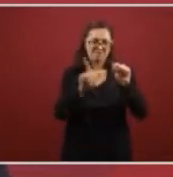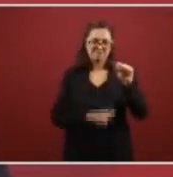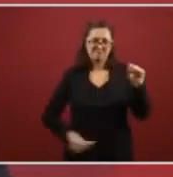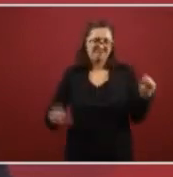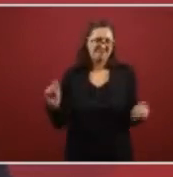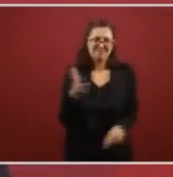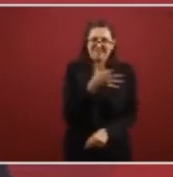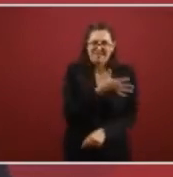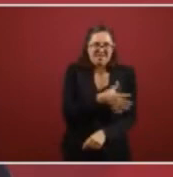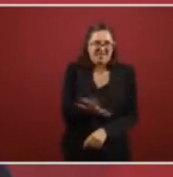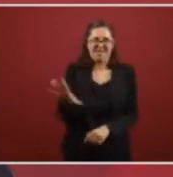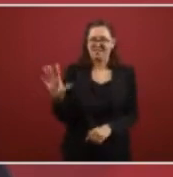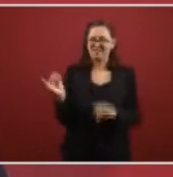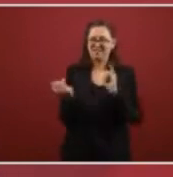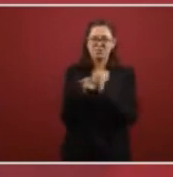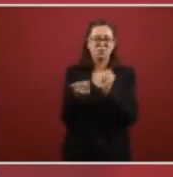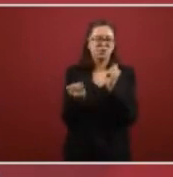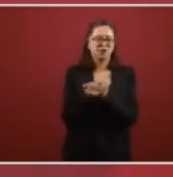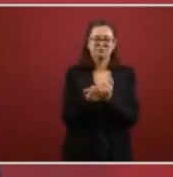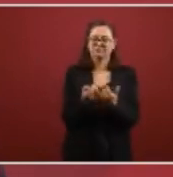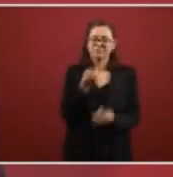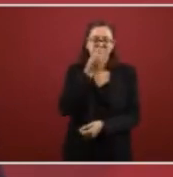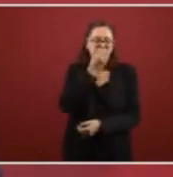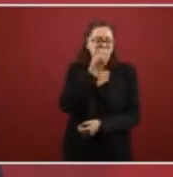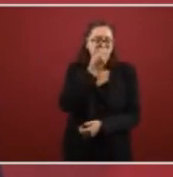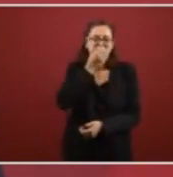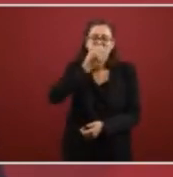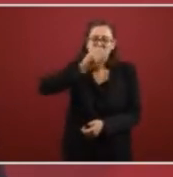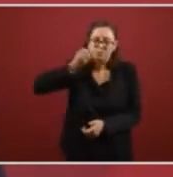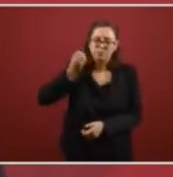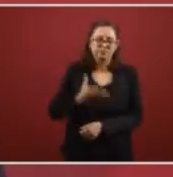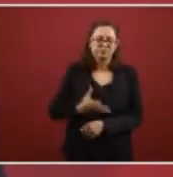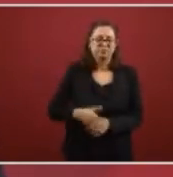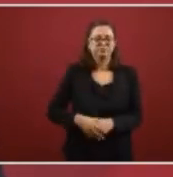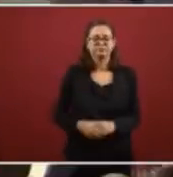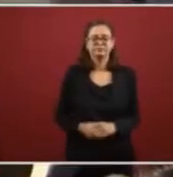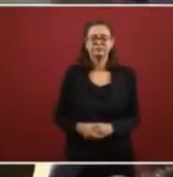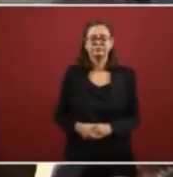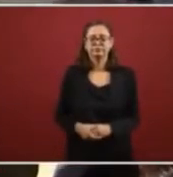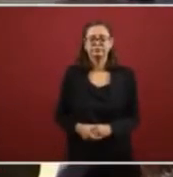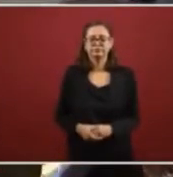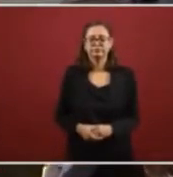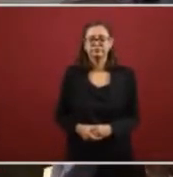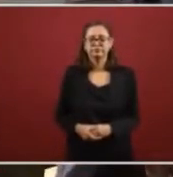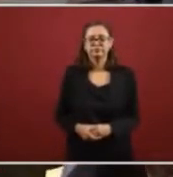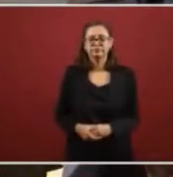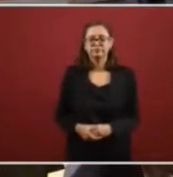Like Mexico, it's extraordinary.